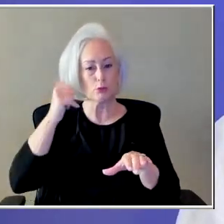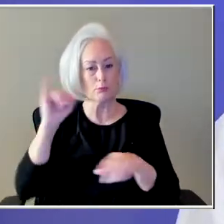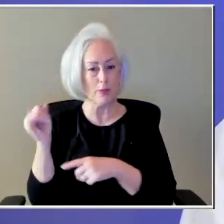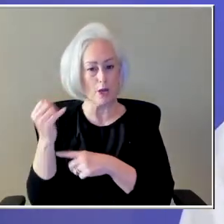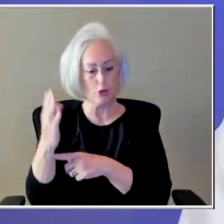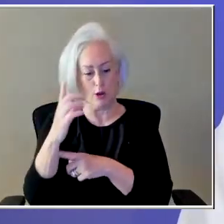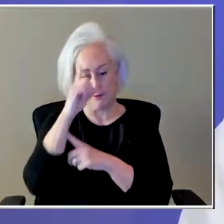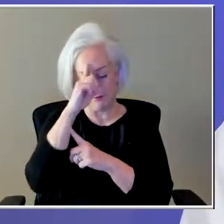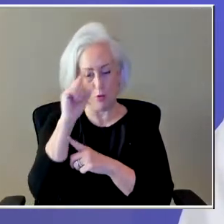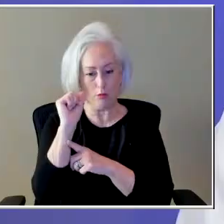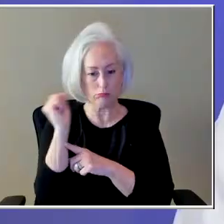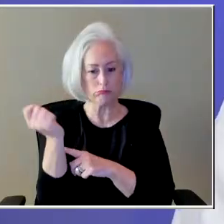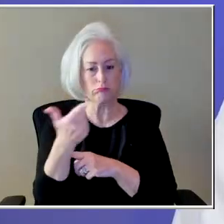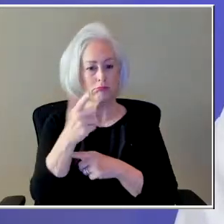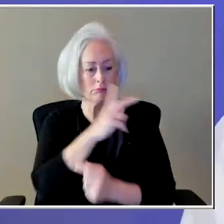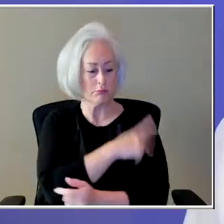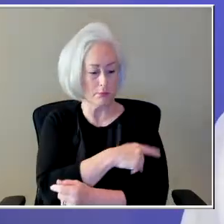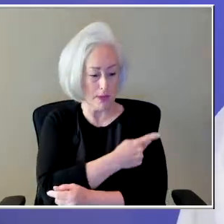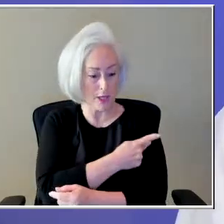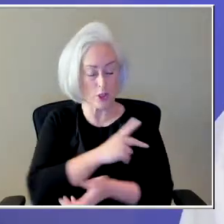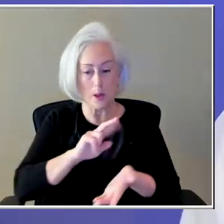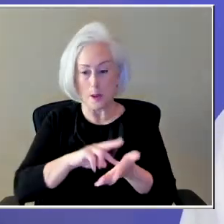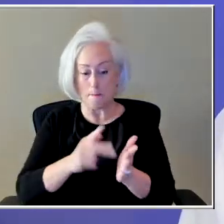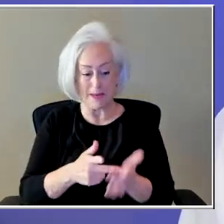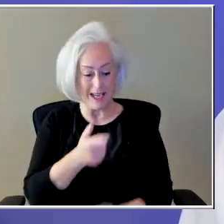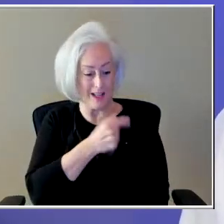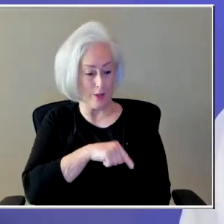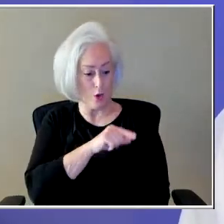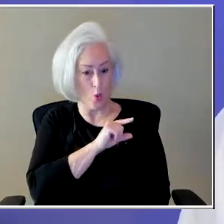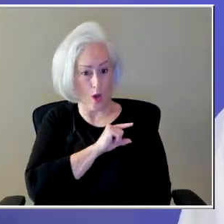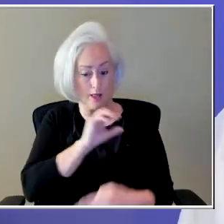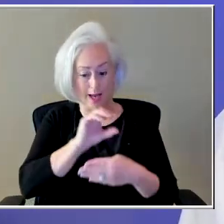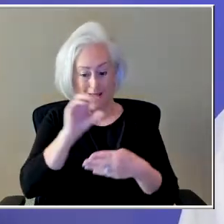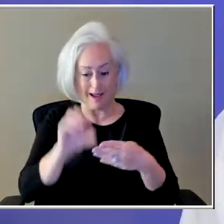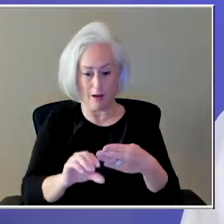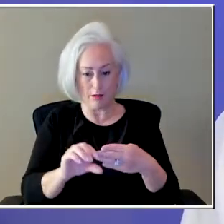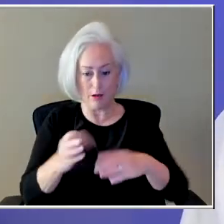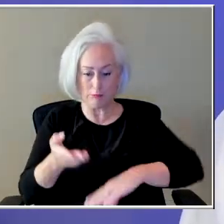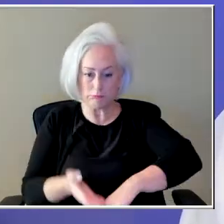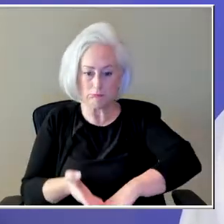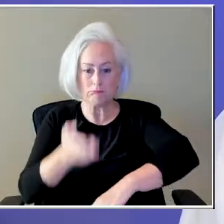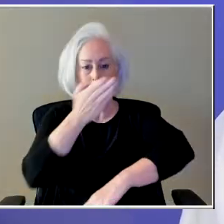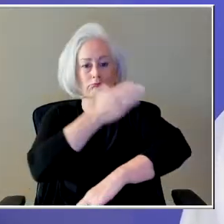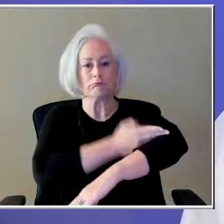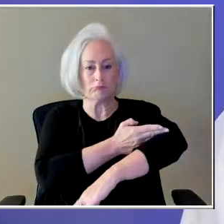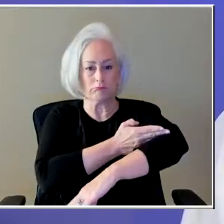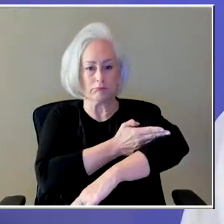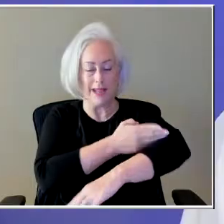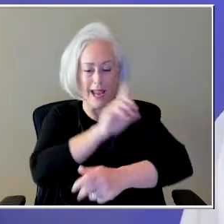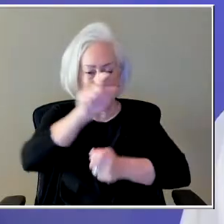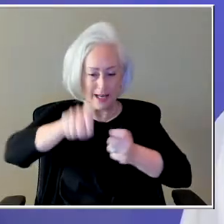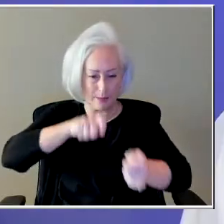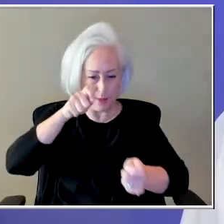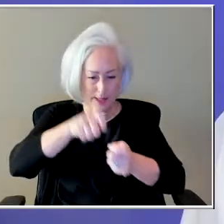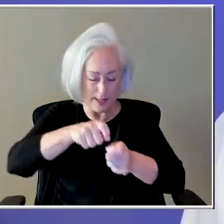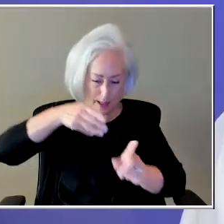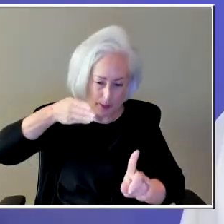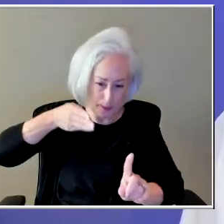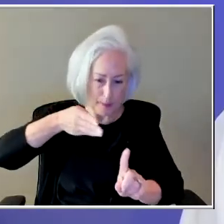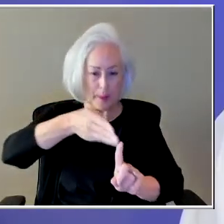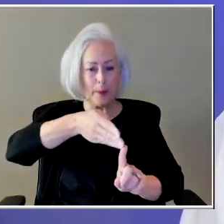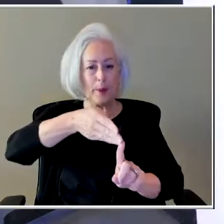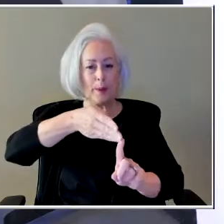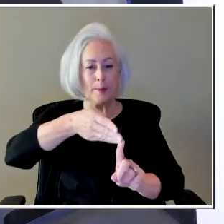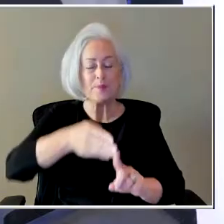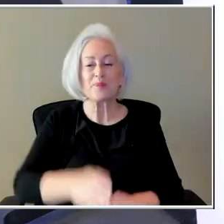bring patient quality of life outcomes, as you've seen here today, as well as precision outcomes to a different level for us altogether. So